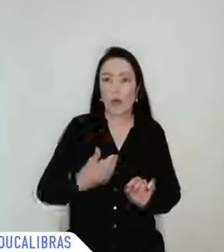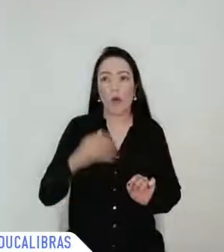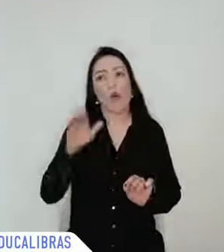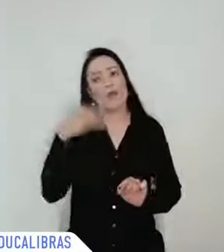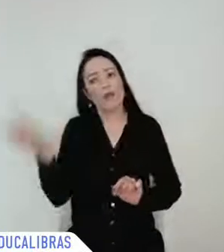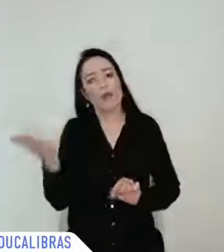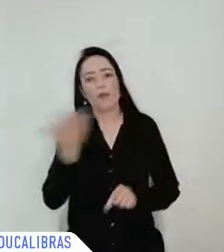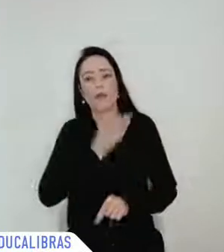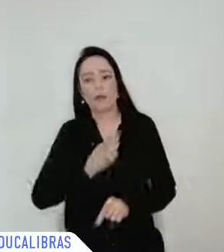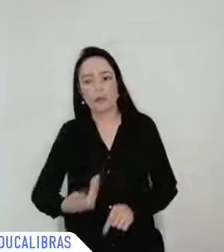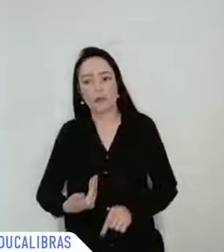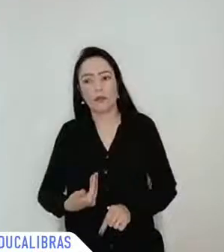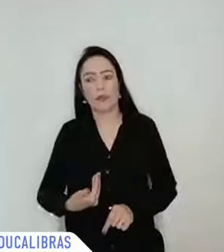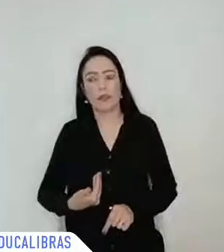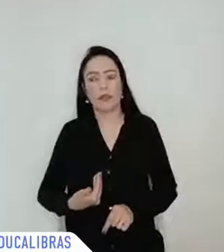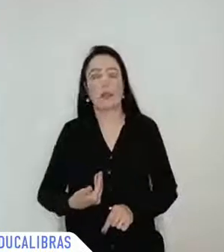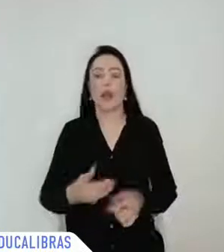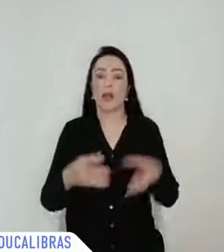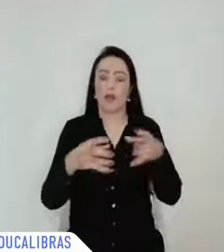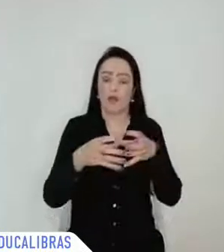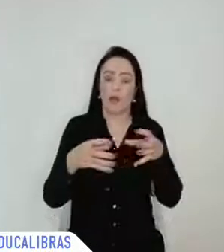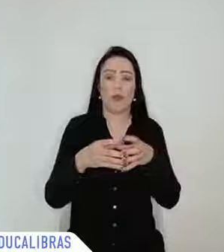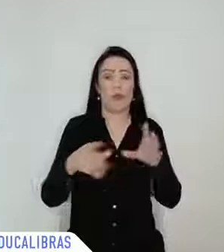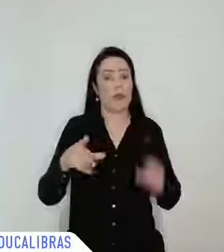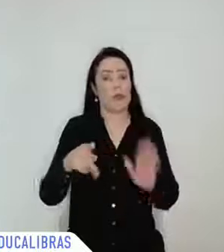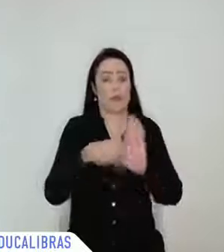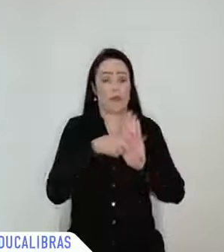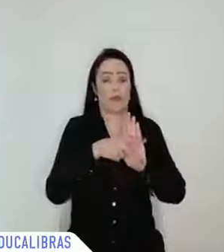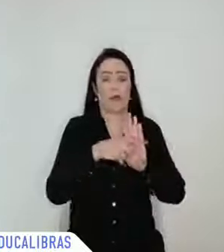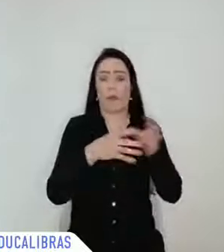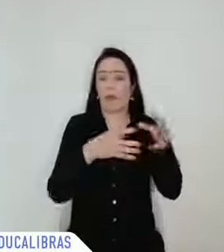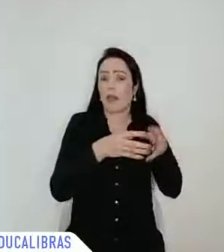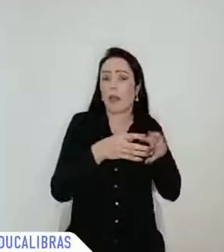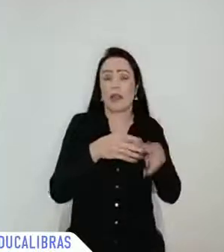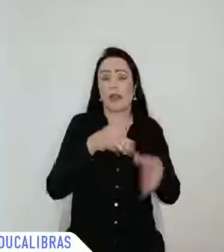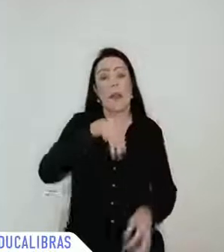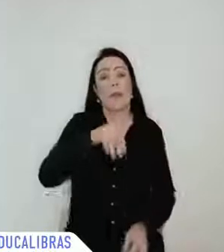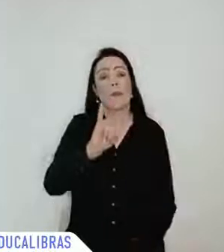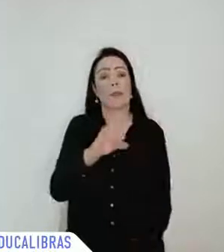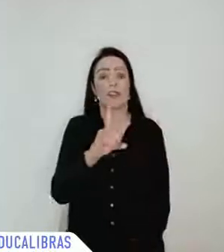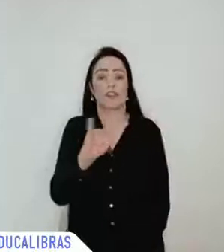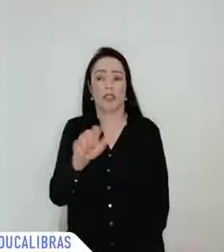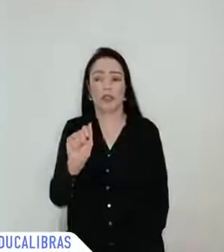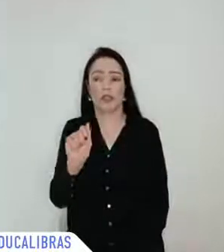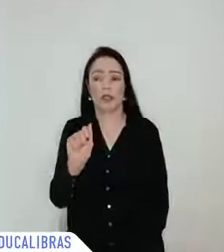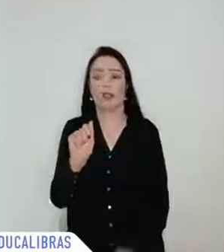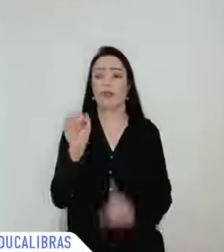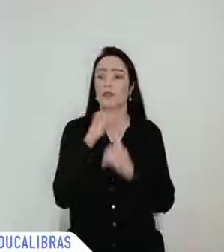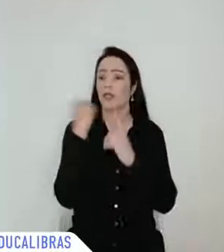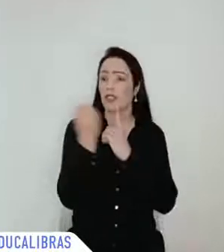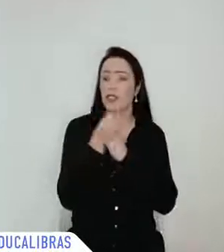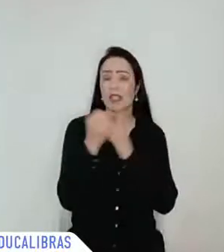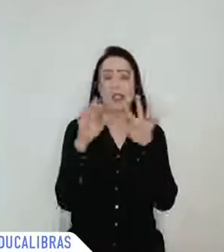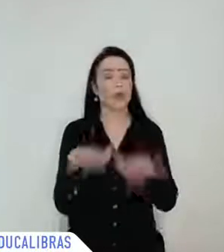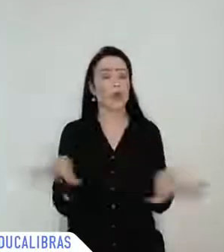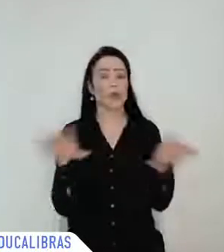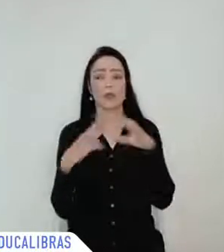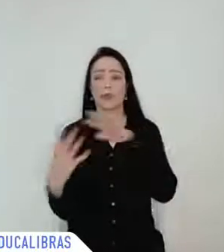actors in and out of the government, looking at the media, looking at